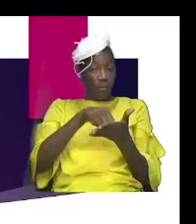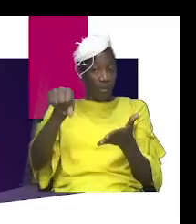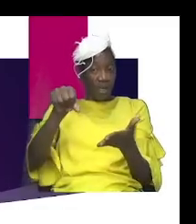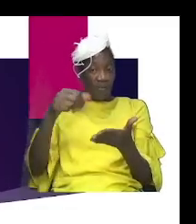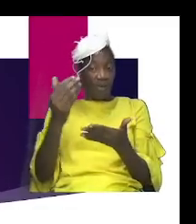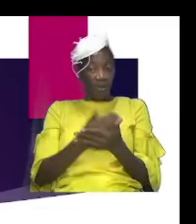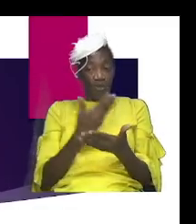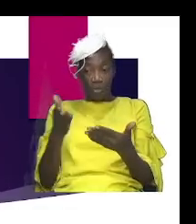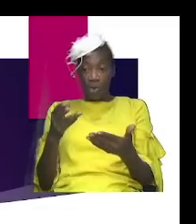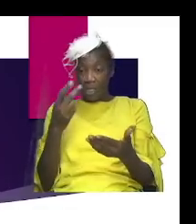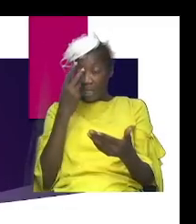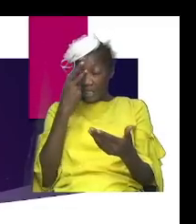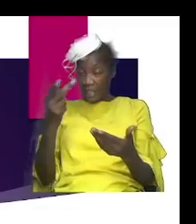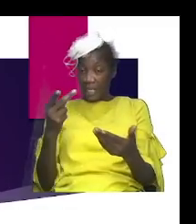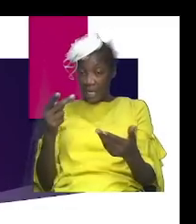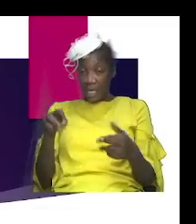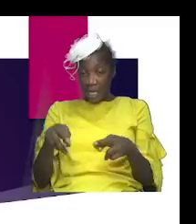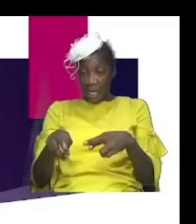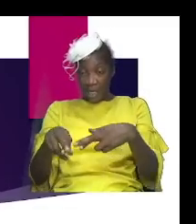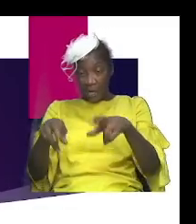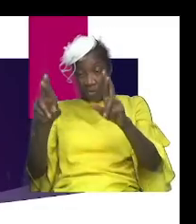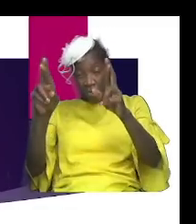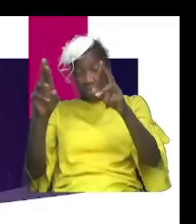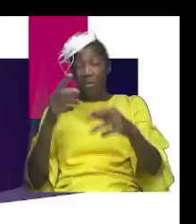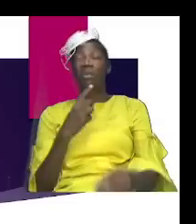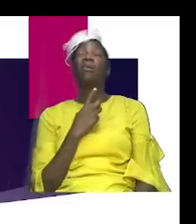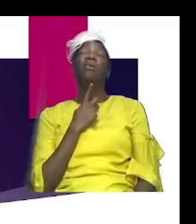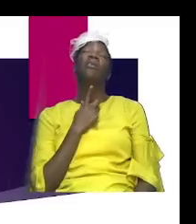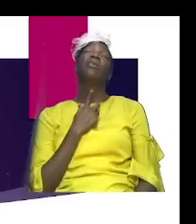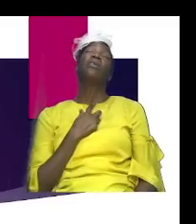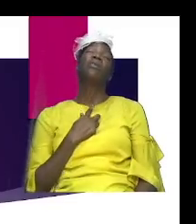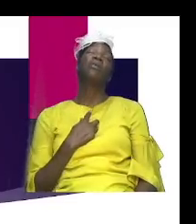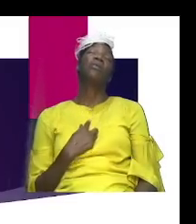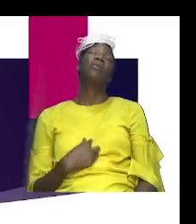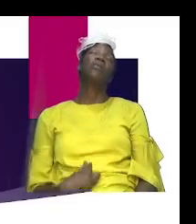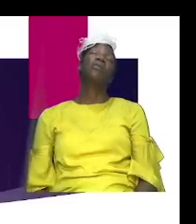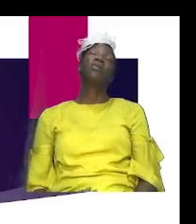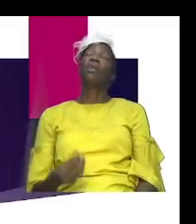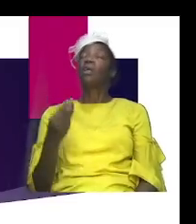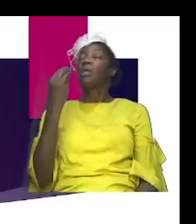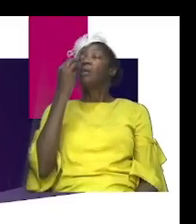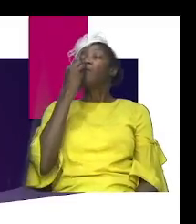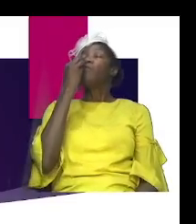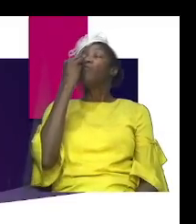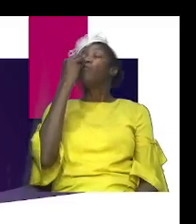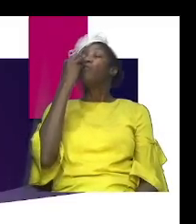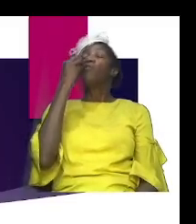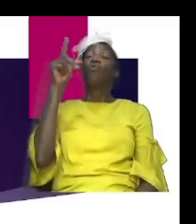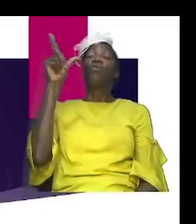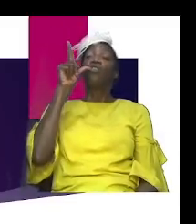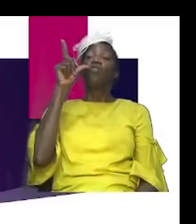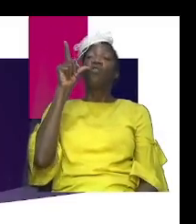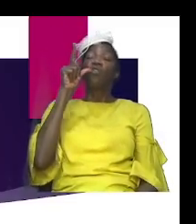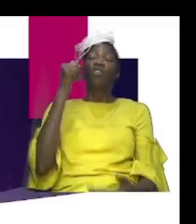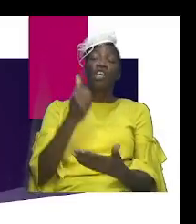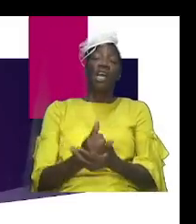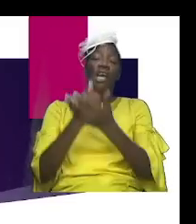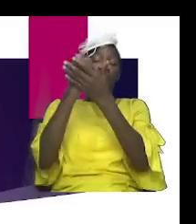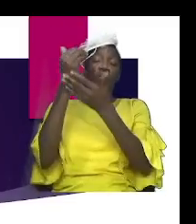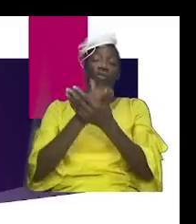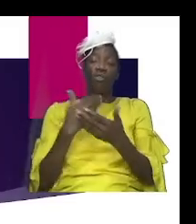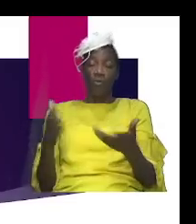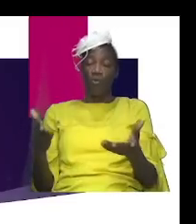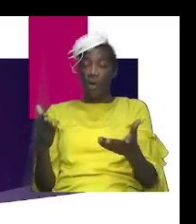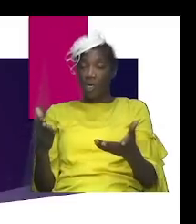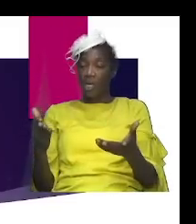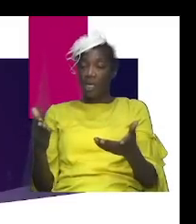we saw on the road that was thirsty, or that food, that lunch that we help someone to get, we go to taste and we